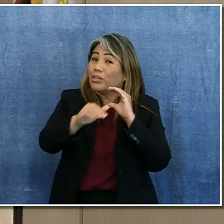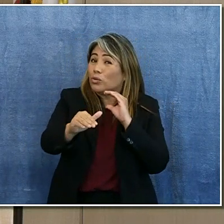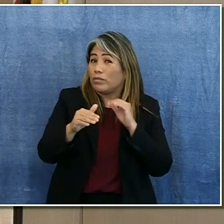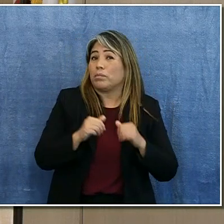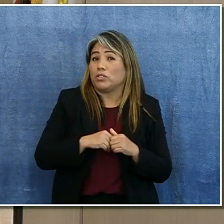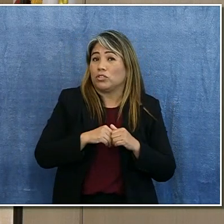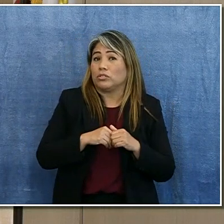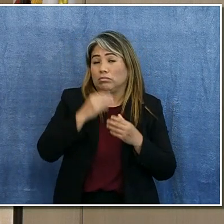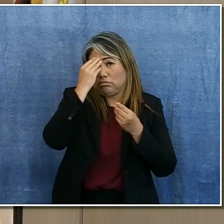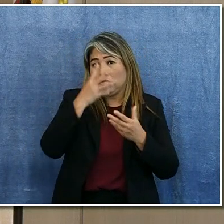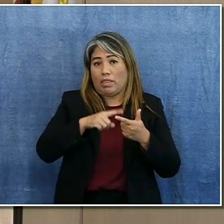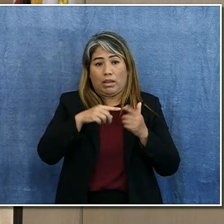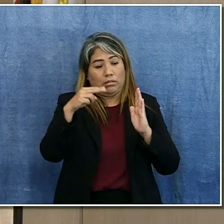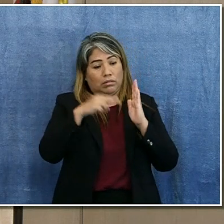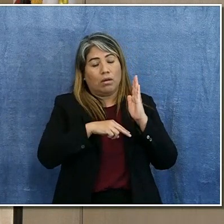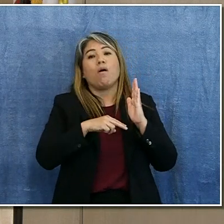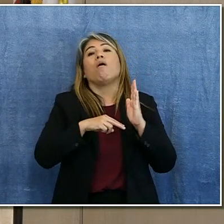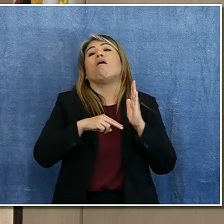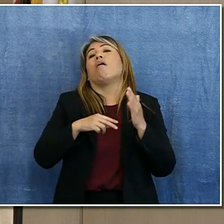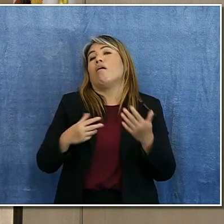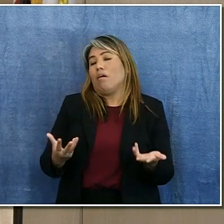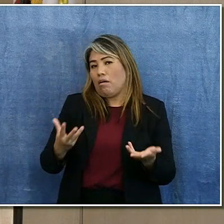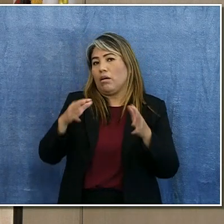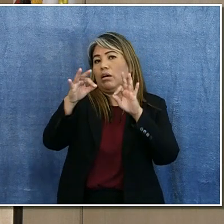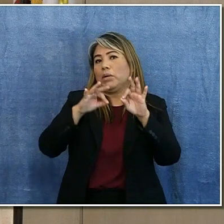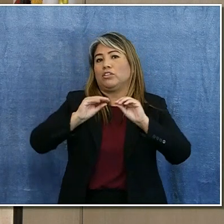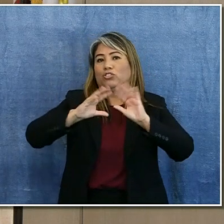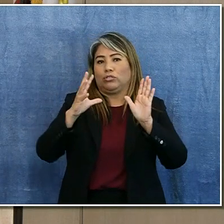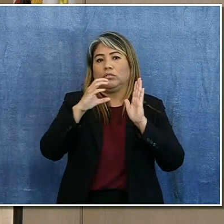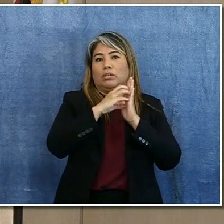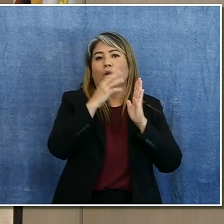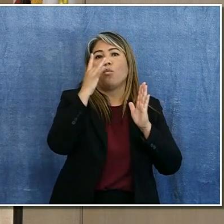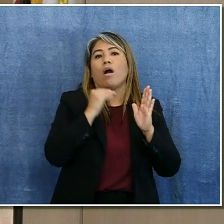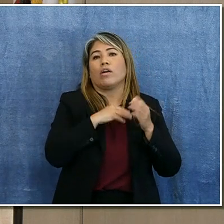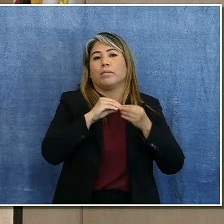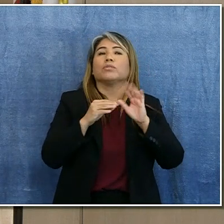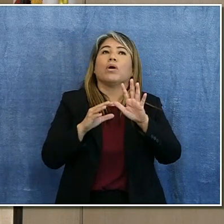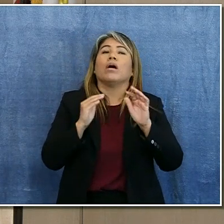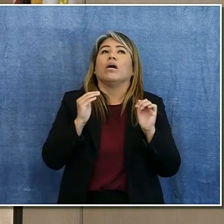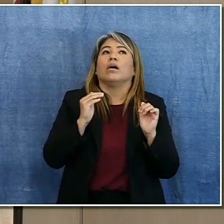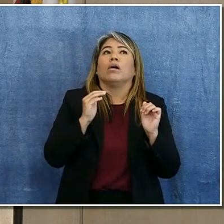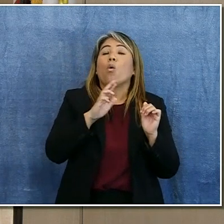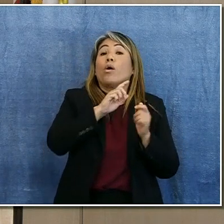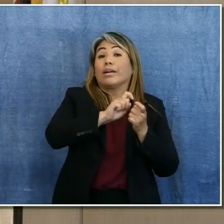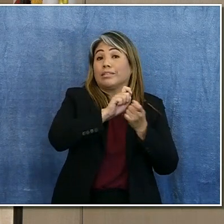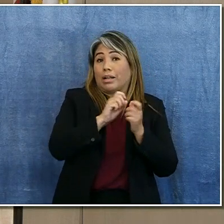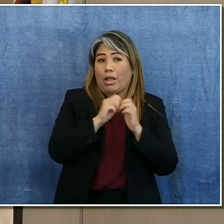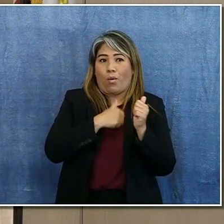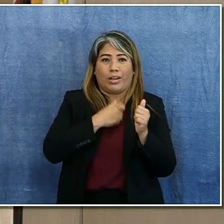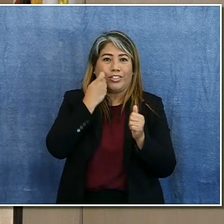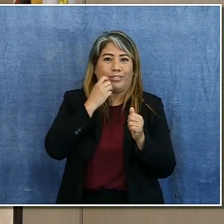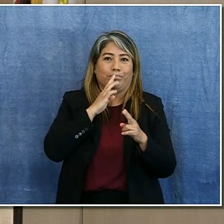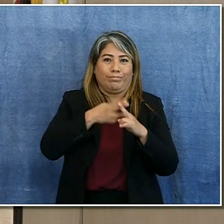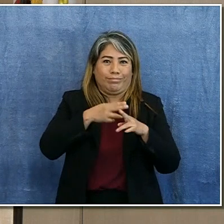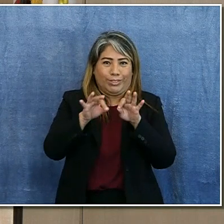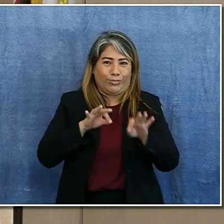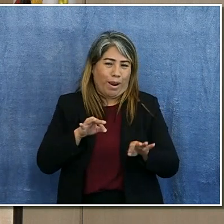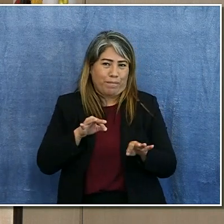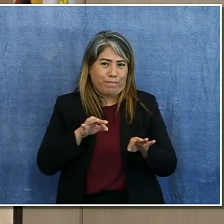and an explanation of why our numbers are exactly as I've just described